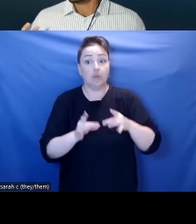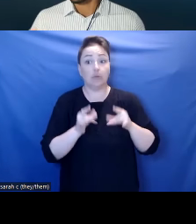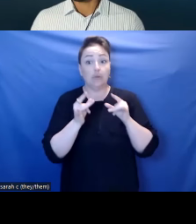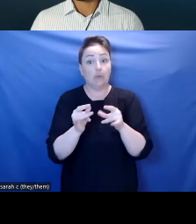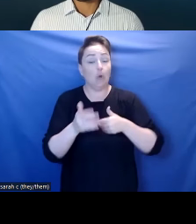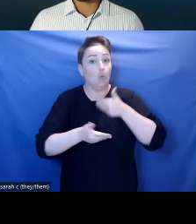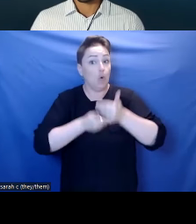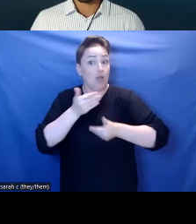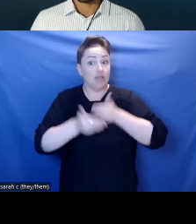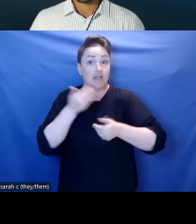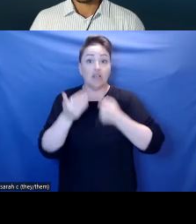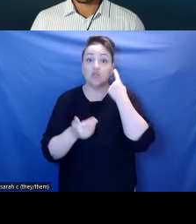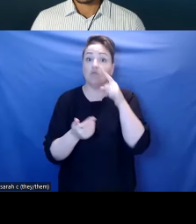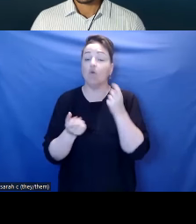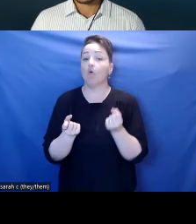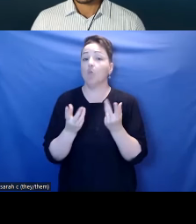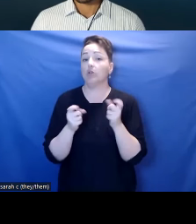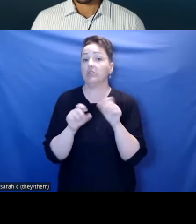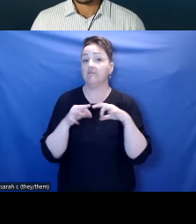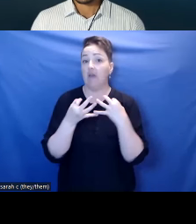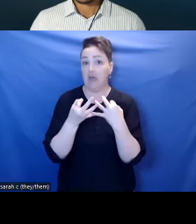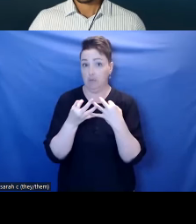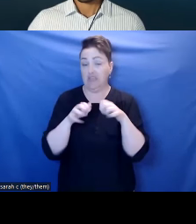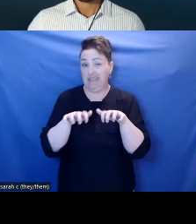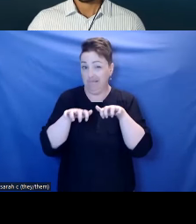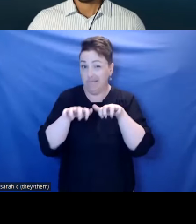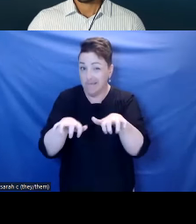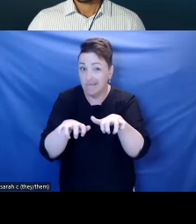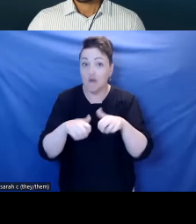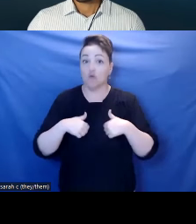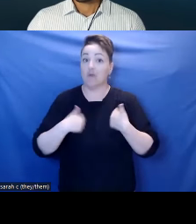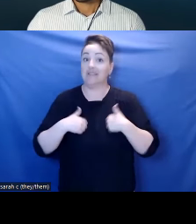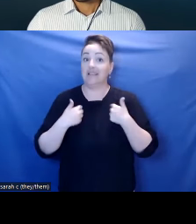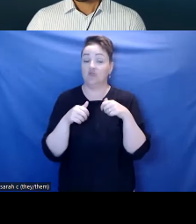or multifamily residential developments in your jurisdiction?